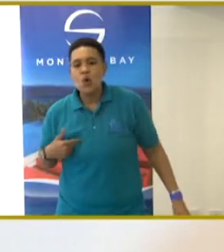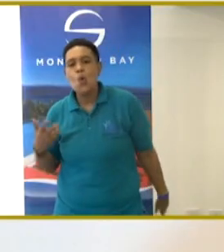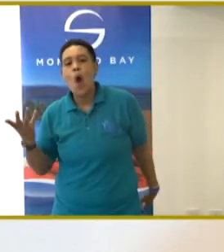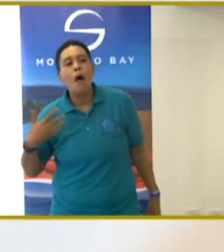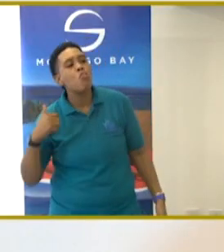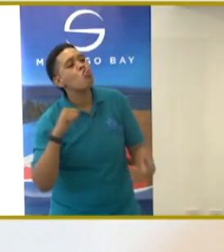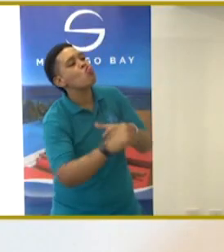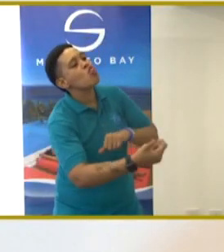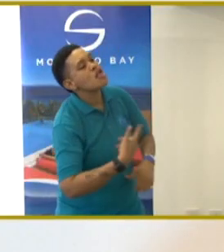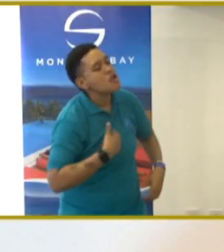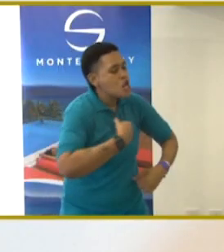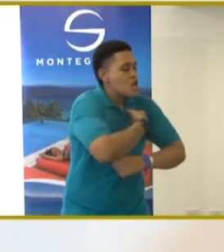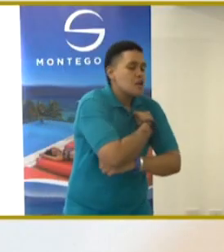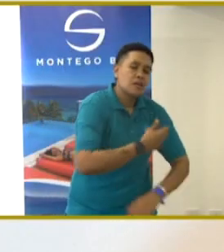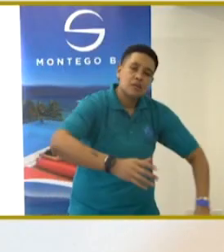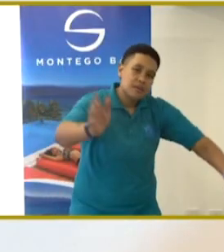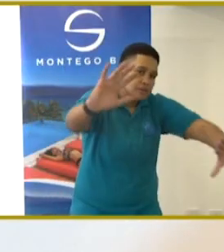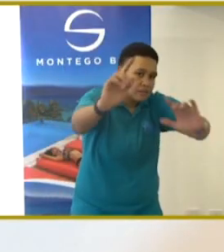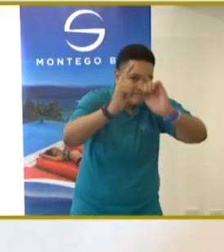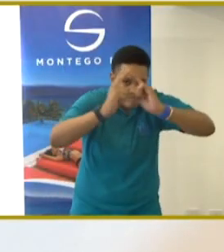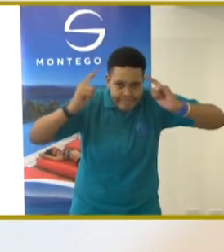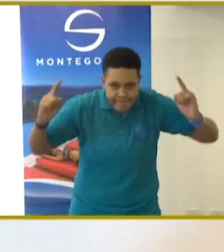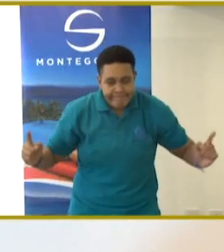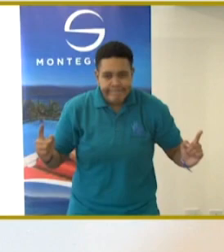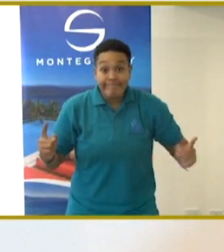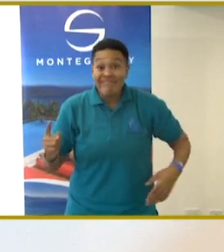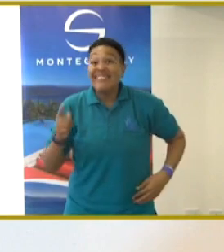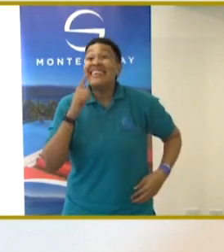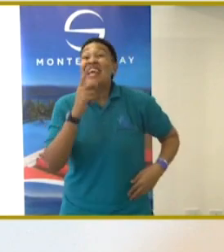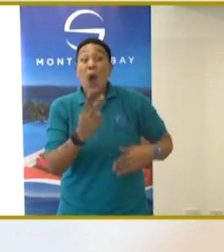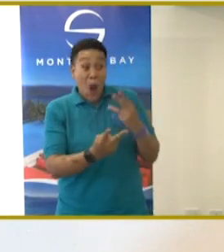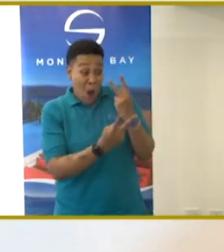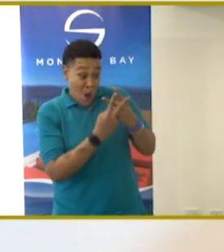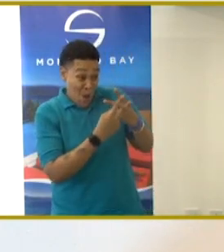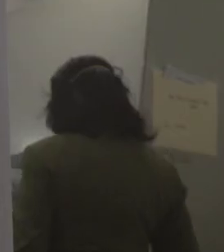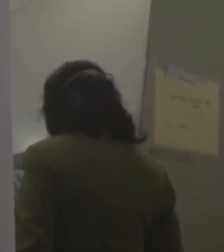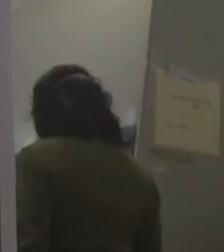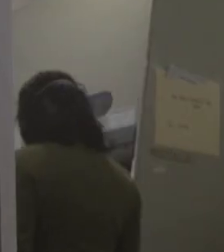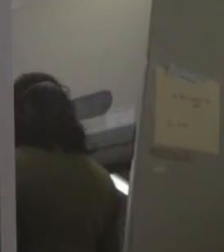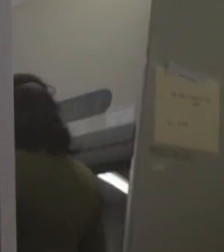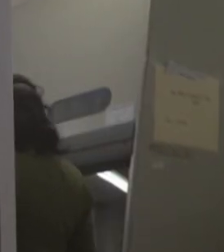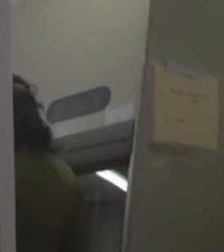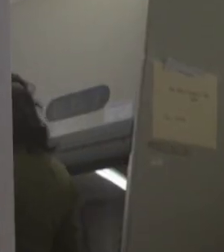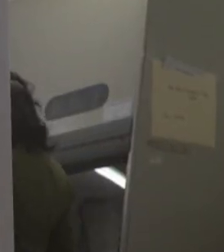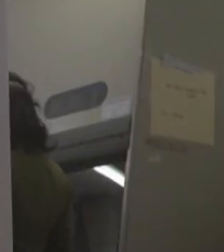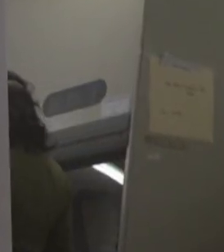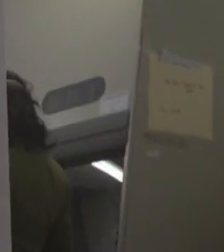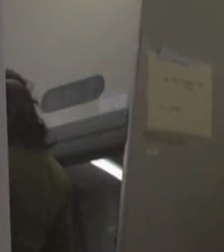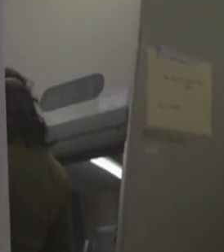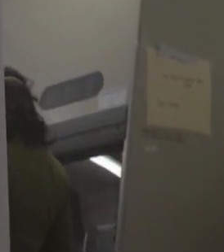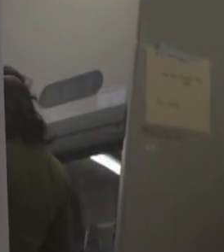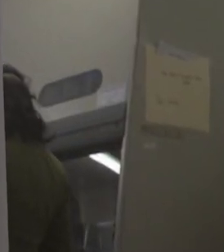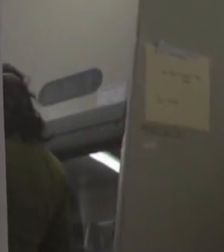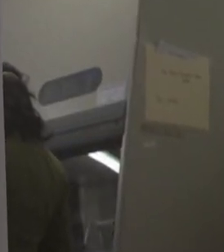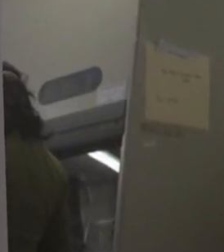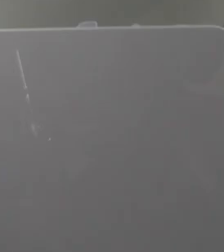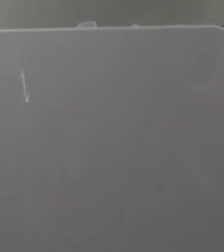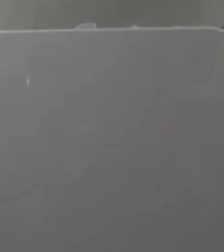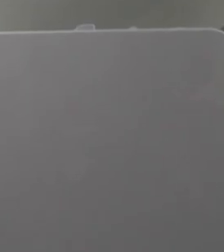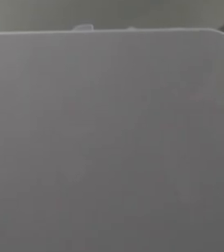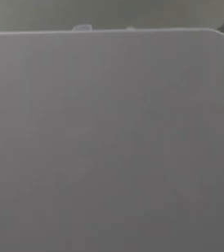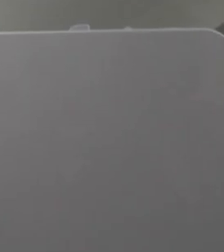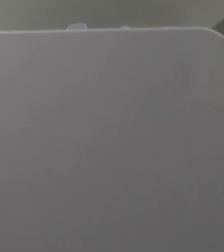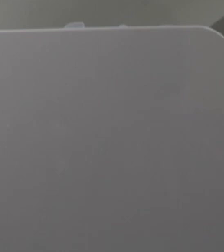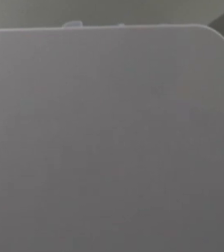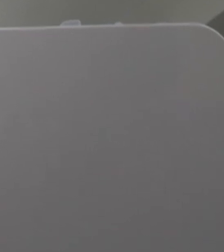and sticking to quarantine or isolation as is required. The Health Ministry has maintained a robust testing